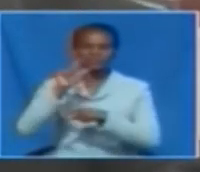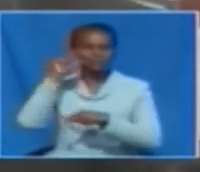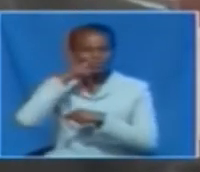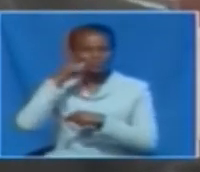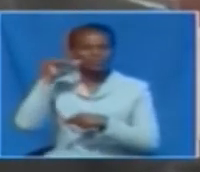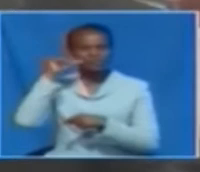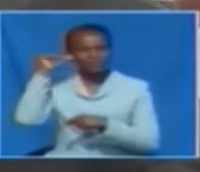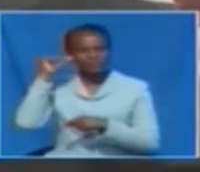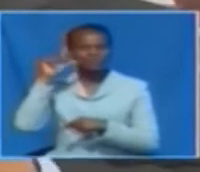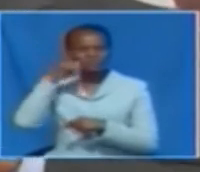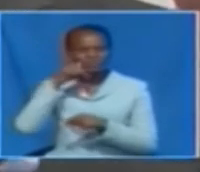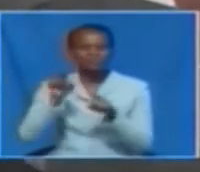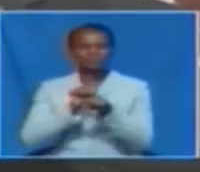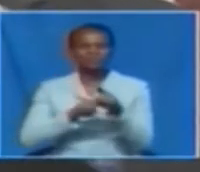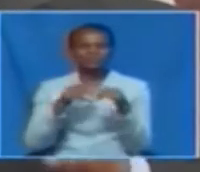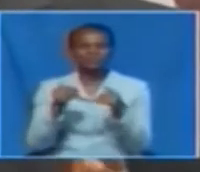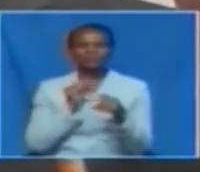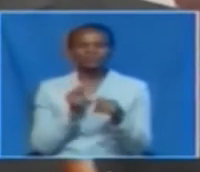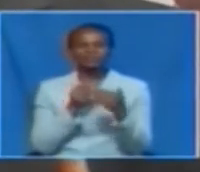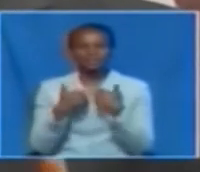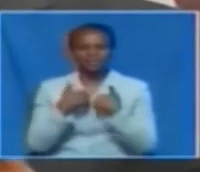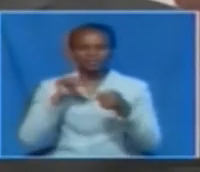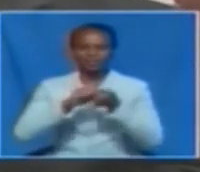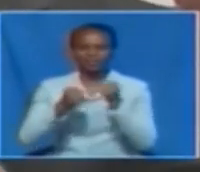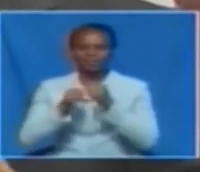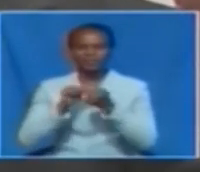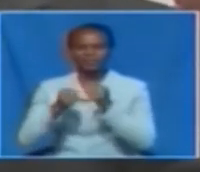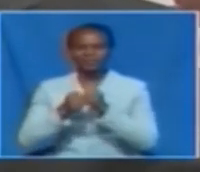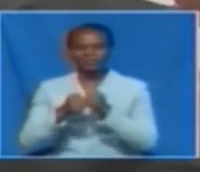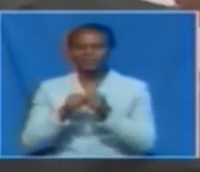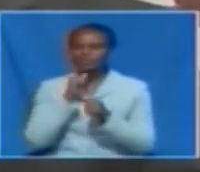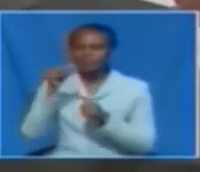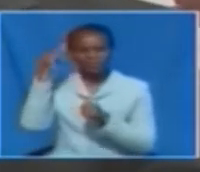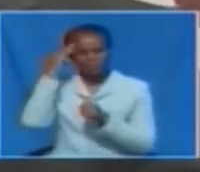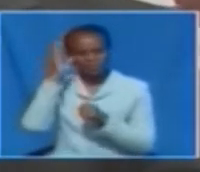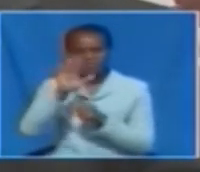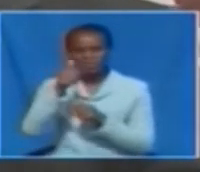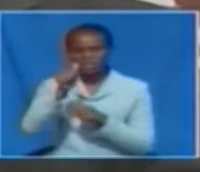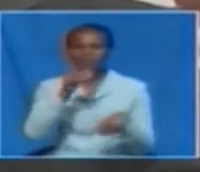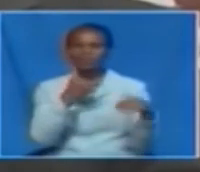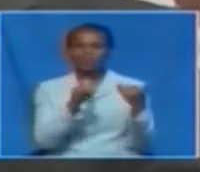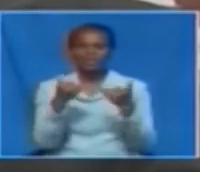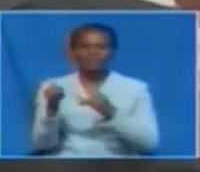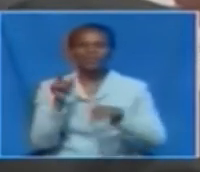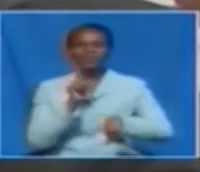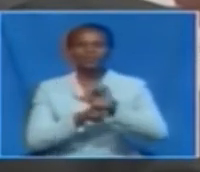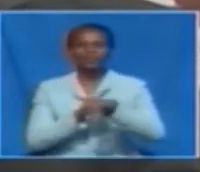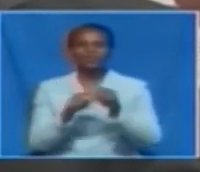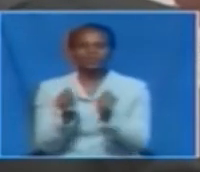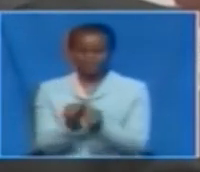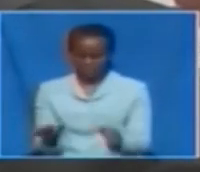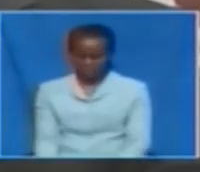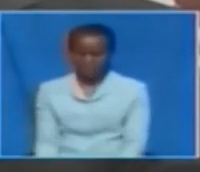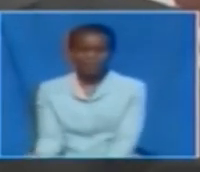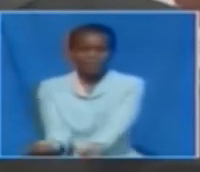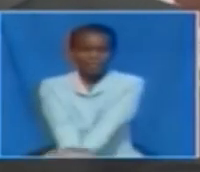yesterday to tomorrow. And so we had circumstances. My leg, I don't know whether you have ever played soccer, Grevazio, with your legs tied.